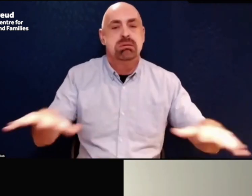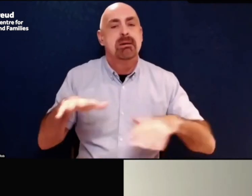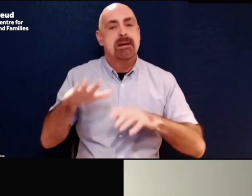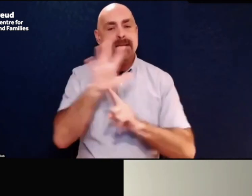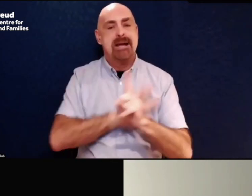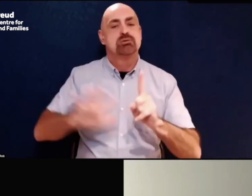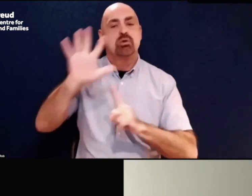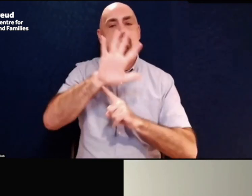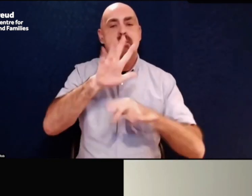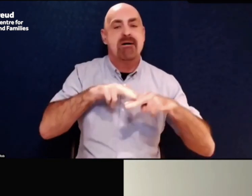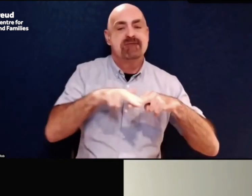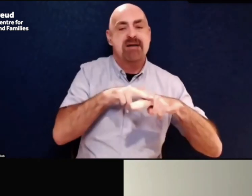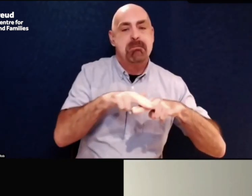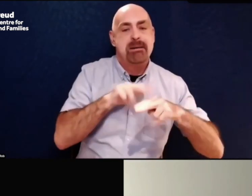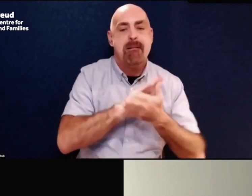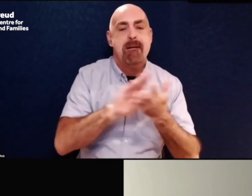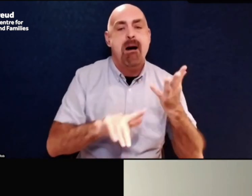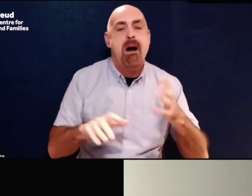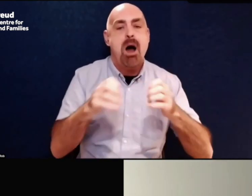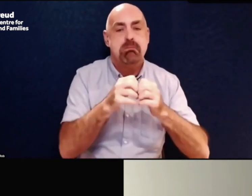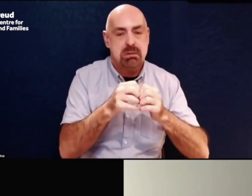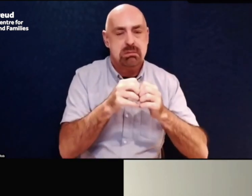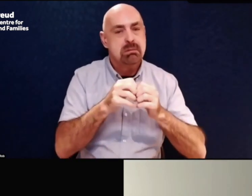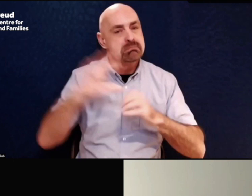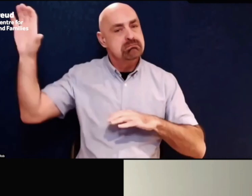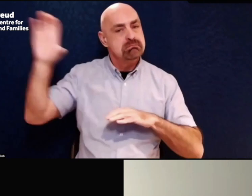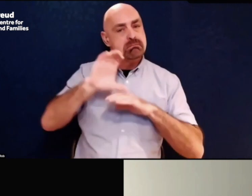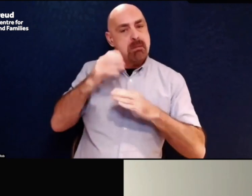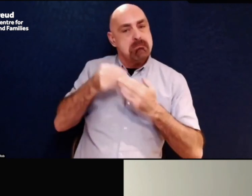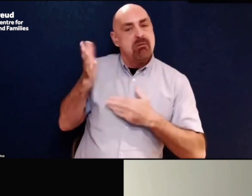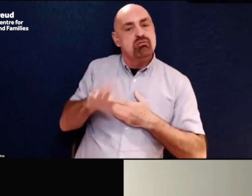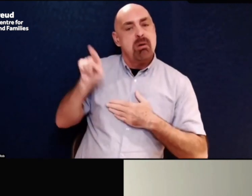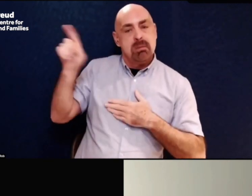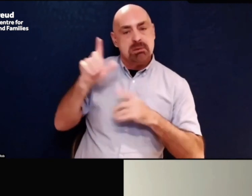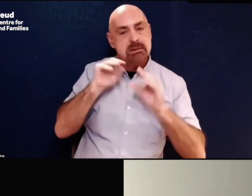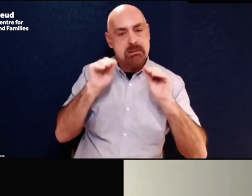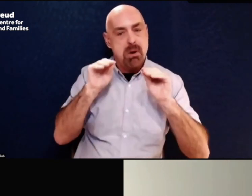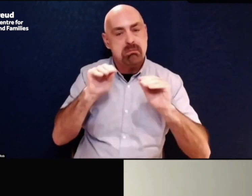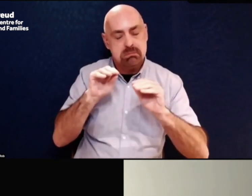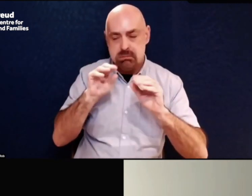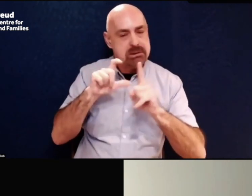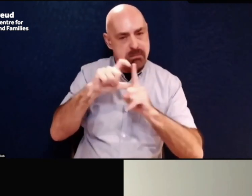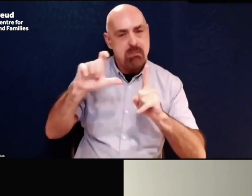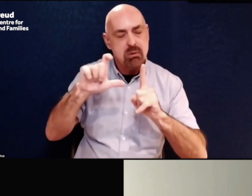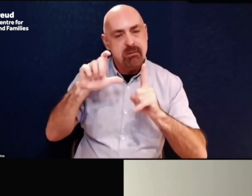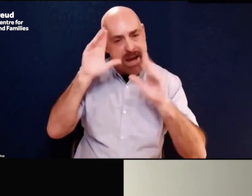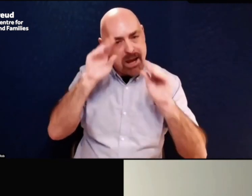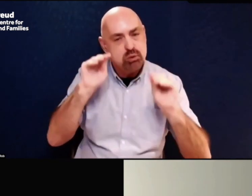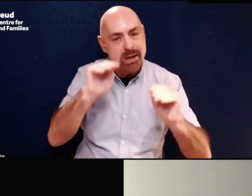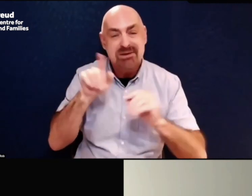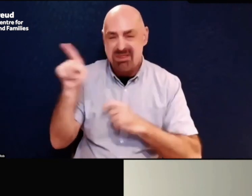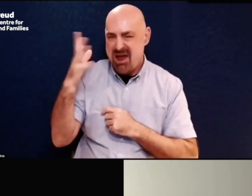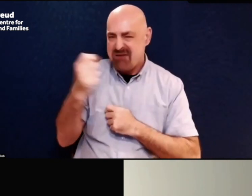Hubs, a program funded by the Department for Education, demonstrating evidence of